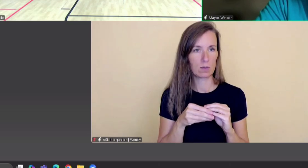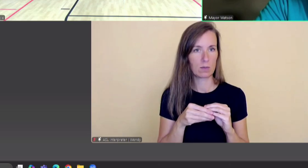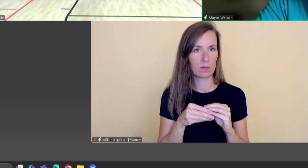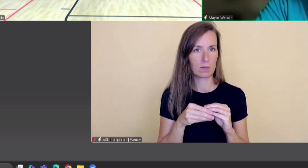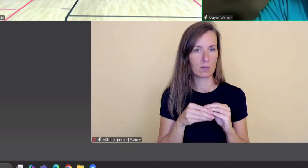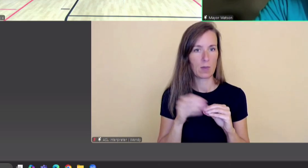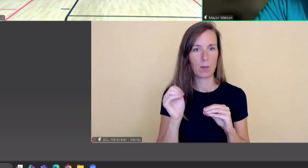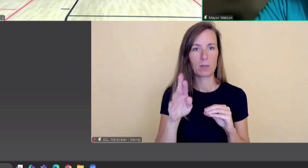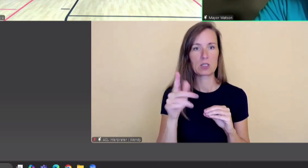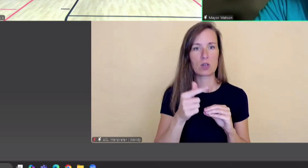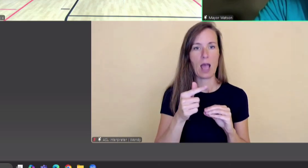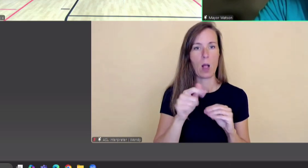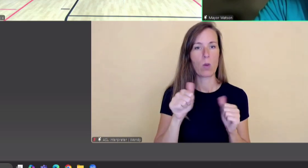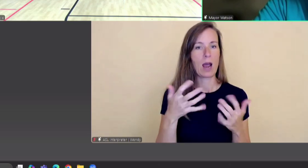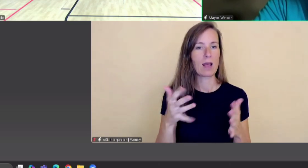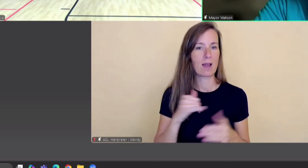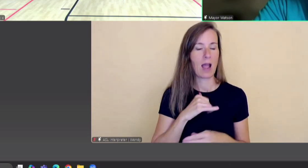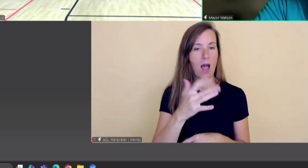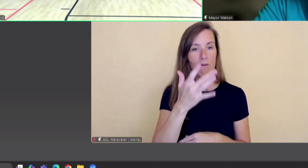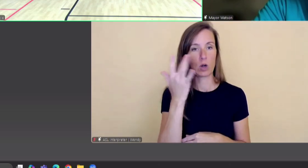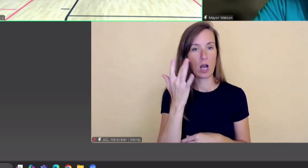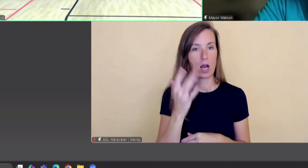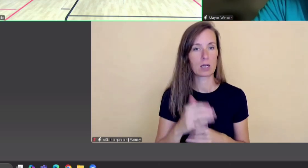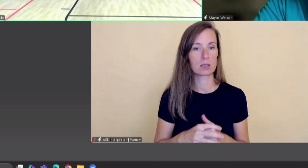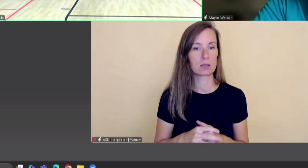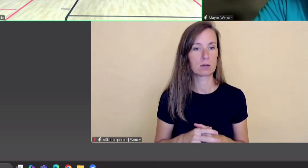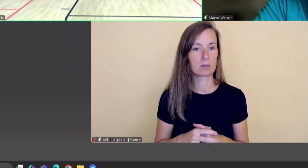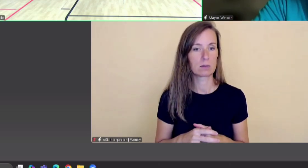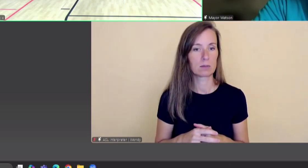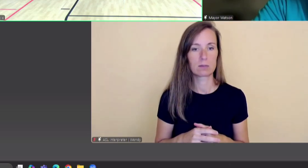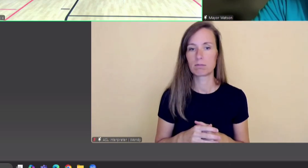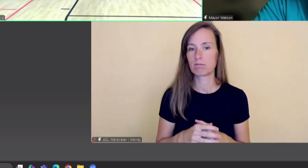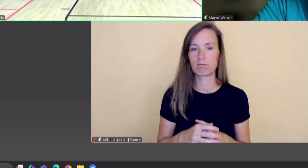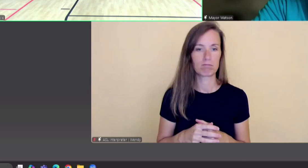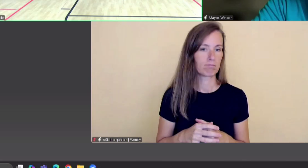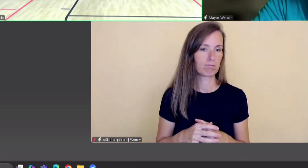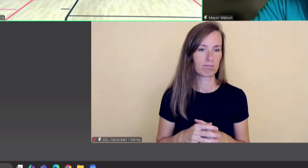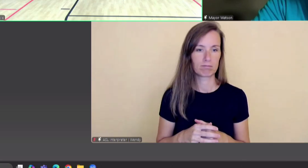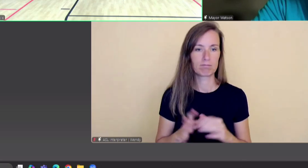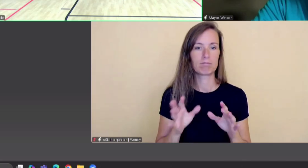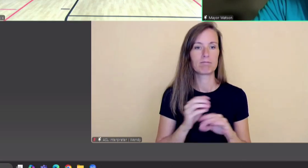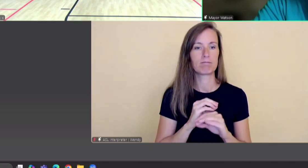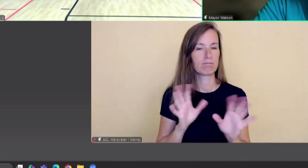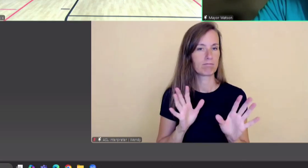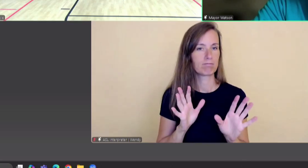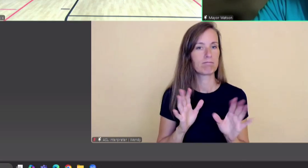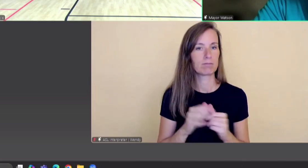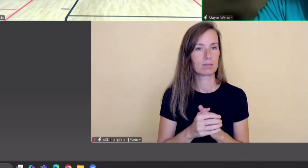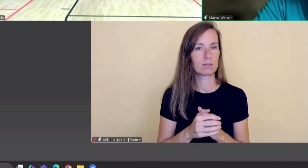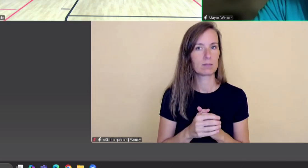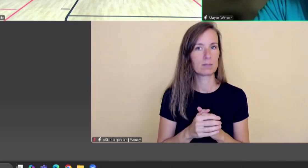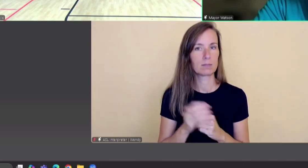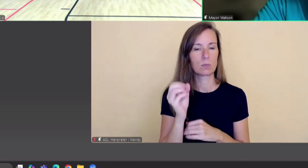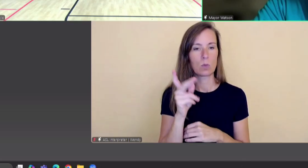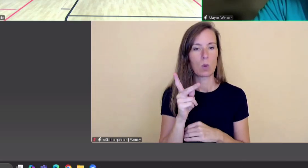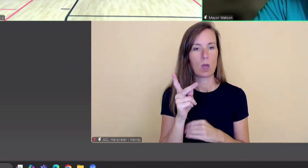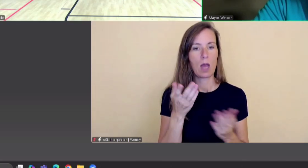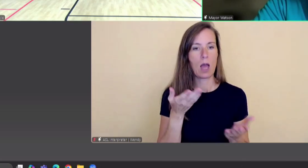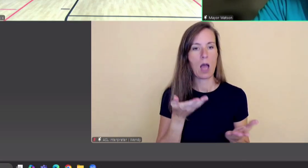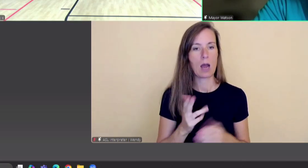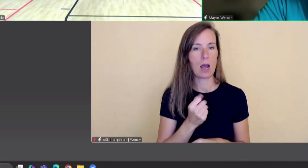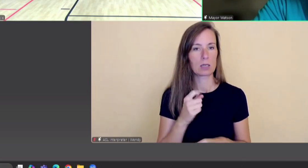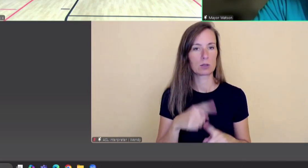Mr. Galloway, anything I've forgotten? Think you cleared it all. All right, then I will take us to our last